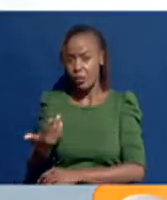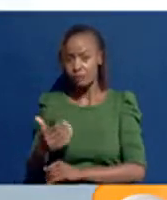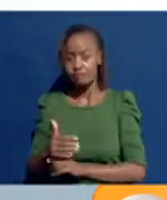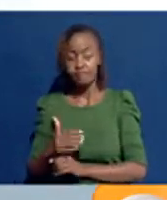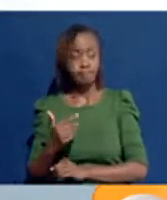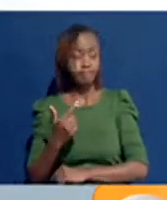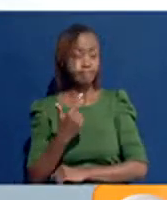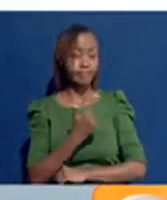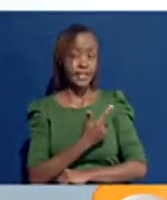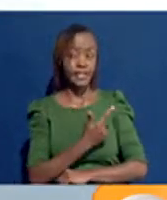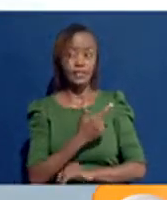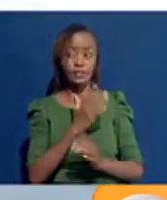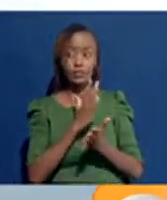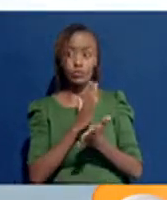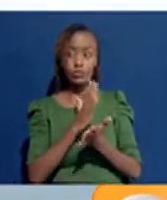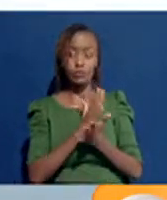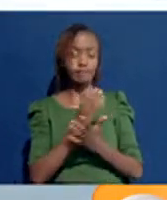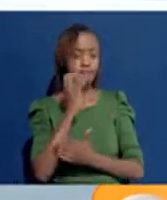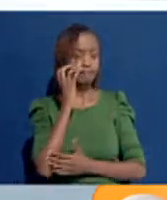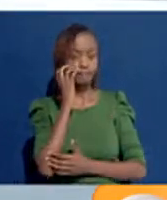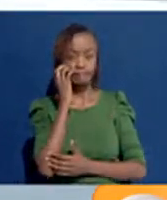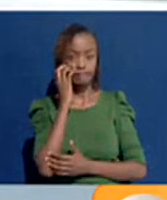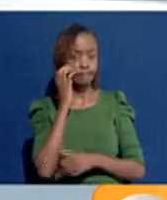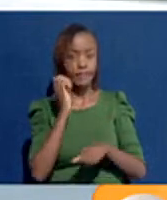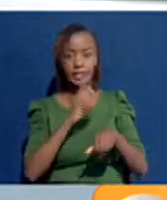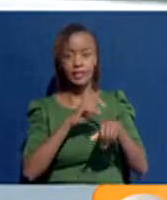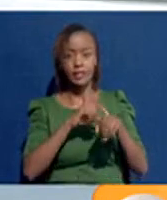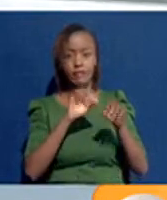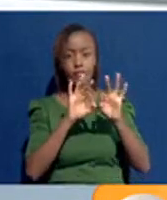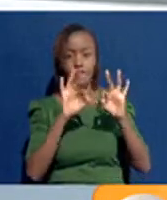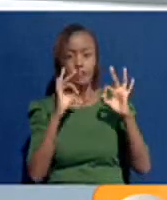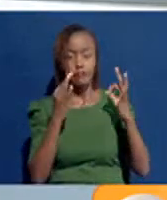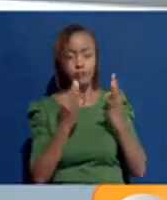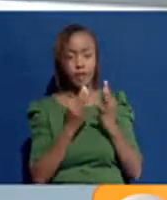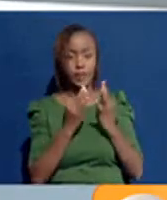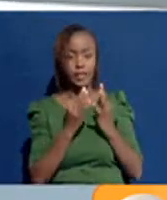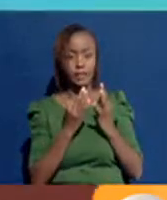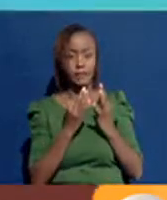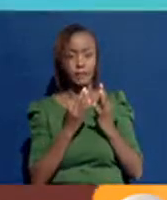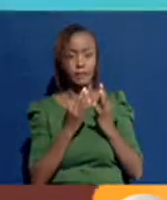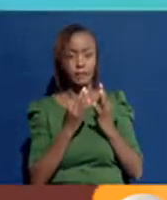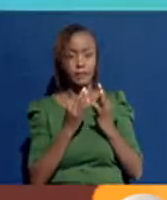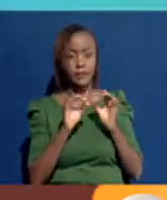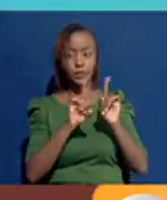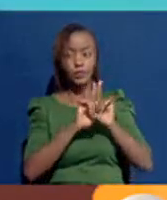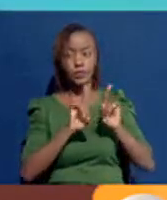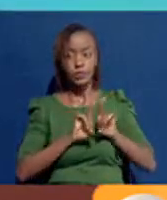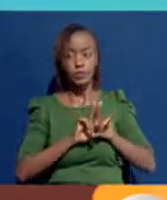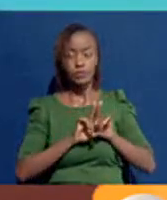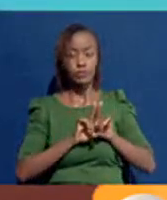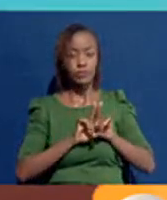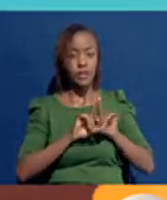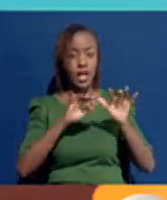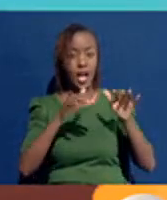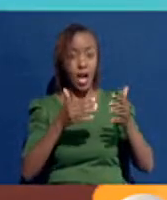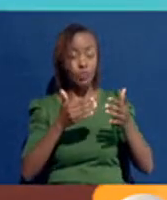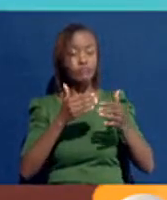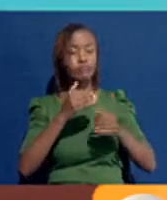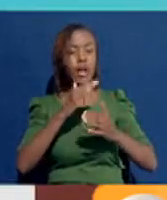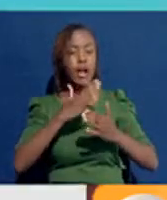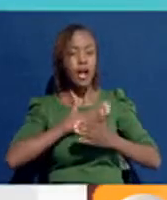been a very difficult moment for the family of the Nairobi Hospital and also the institution as a